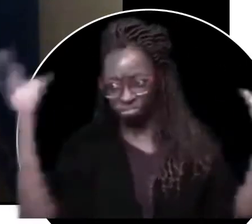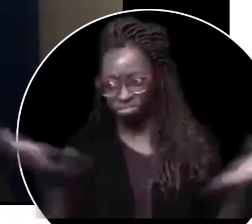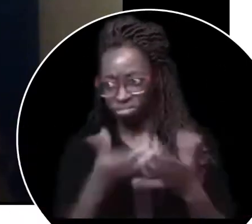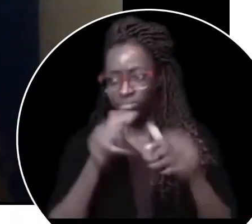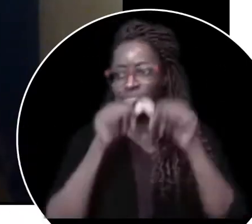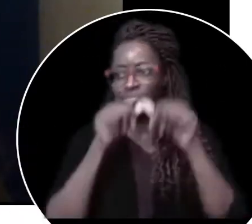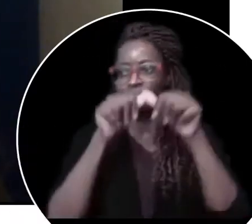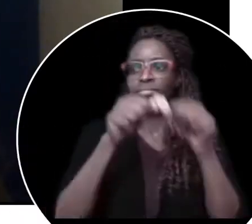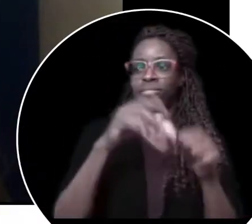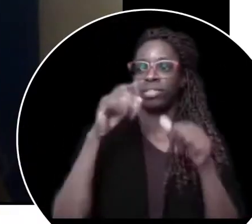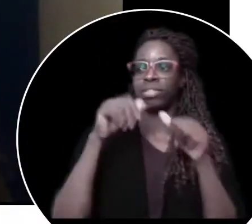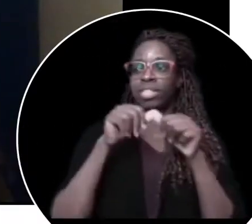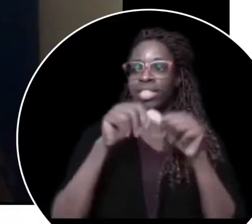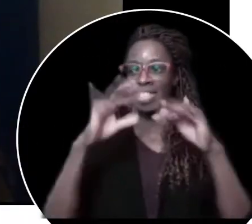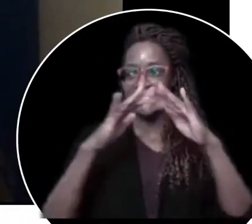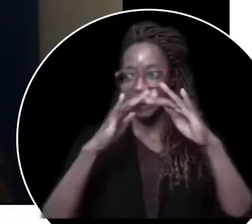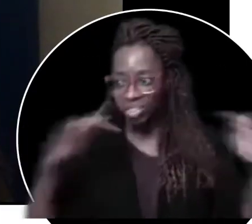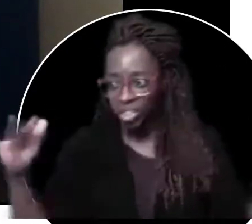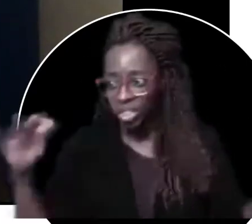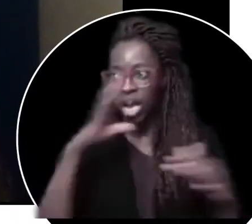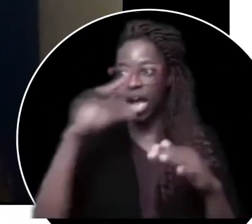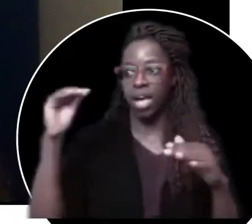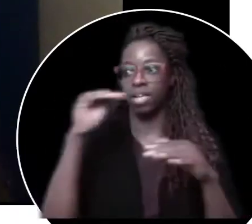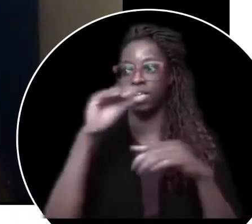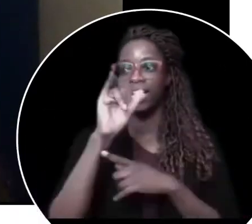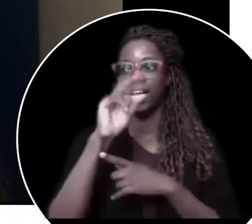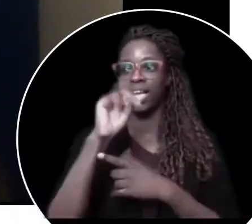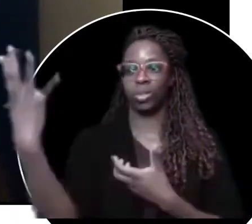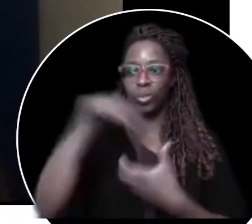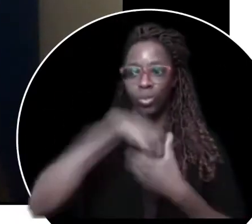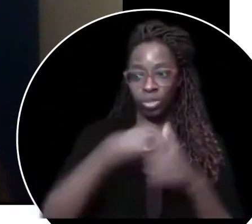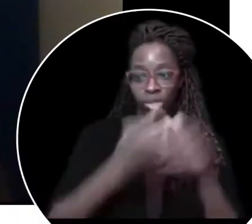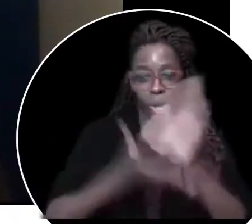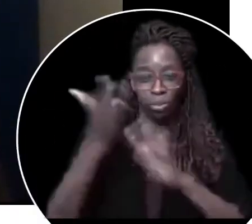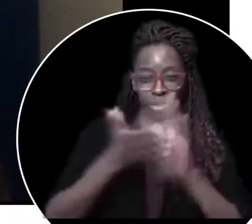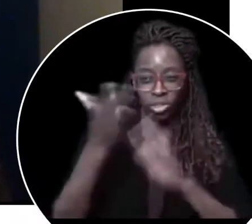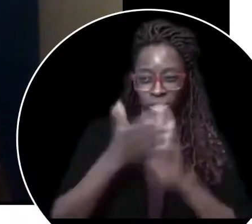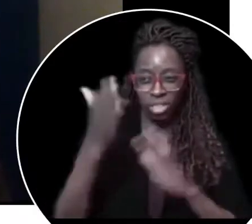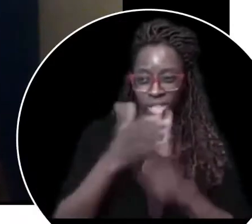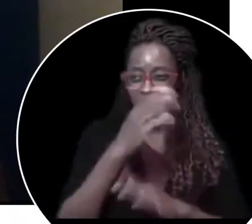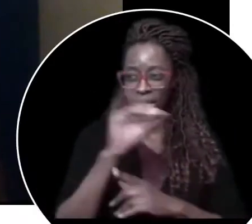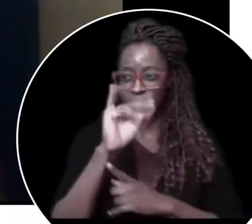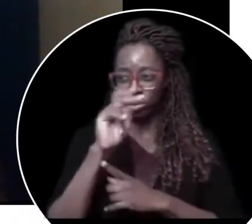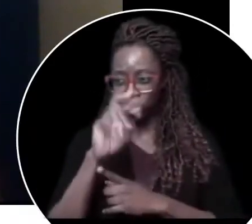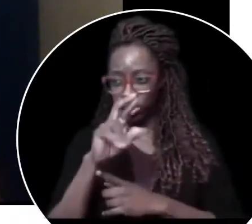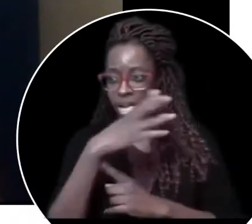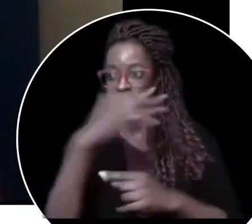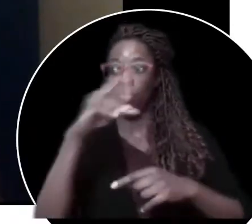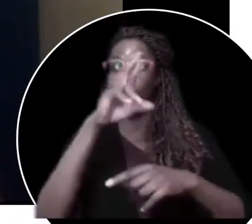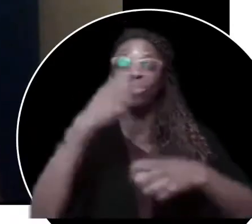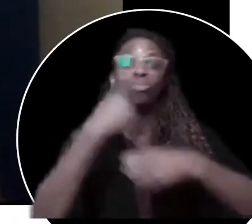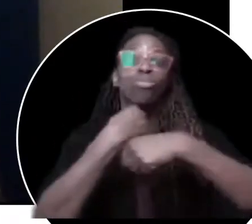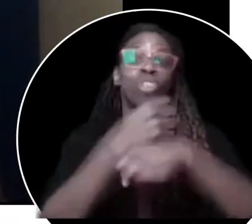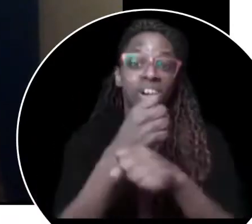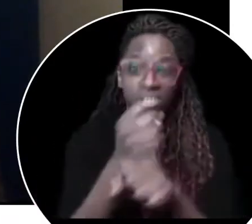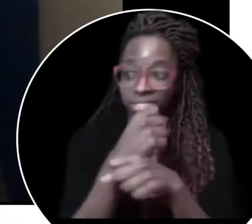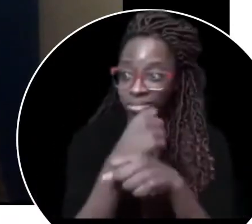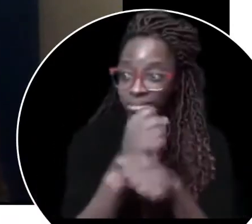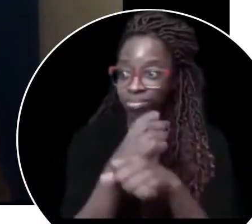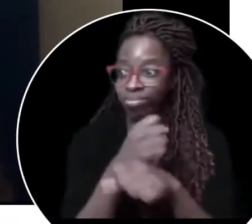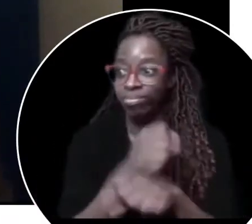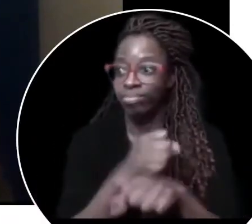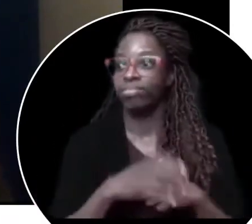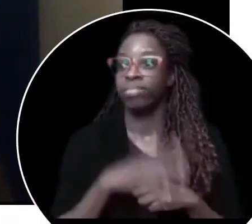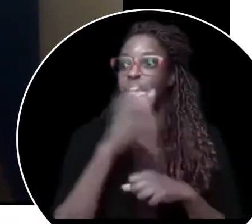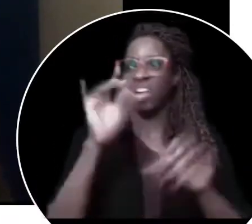exclusion, inequality, and violence against Black, Indigenous people of color, and the knowledge that we produce.